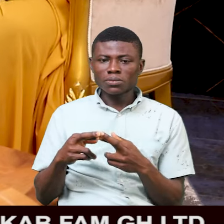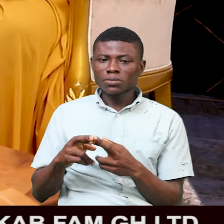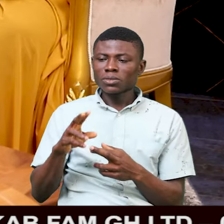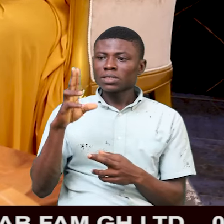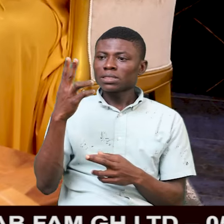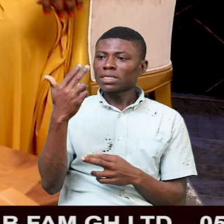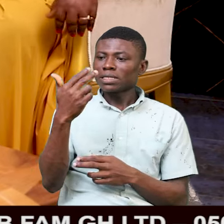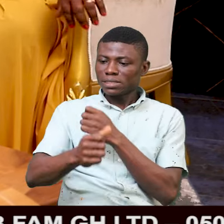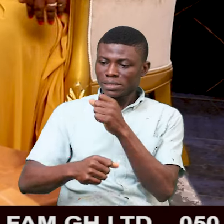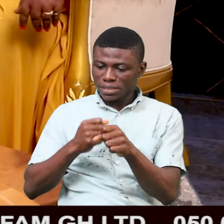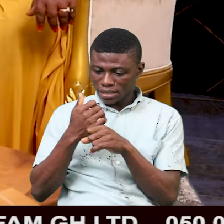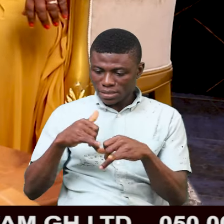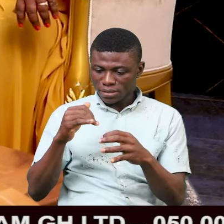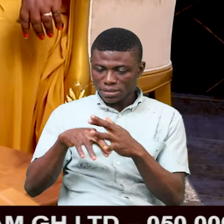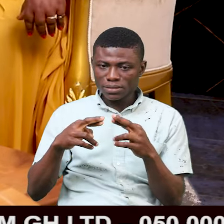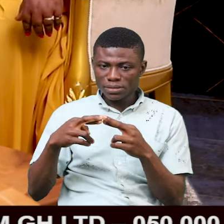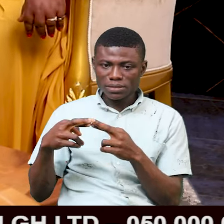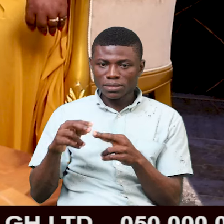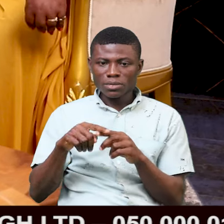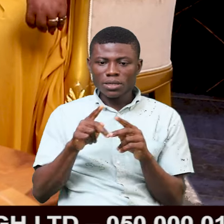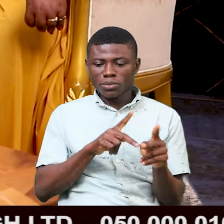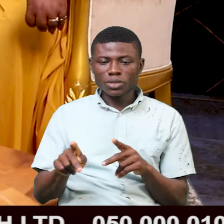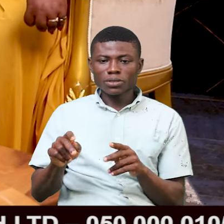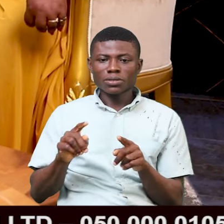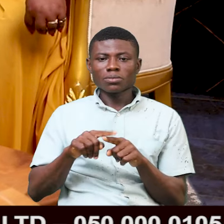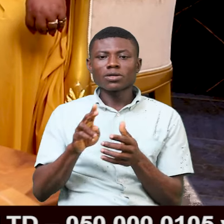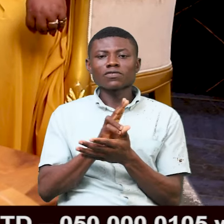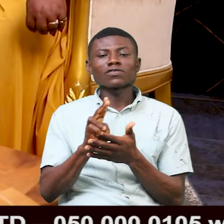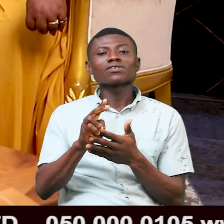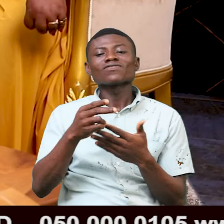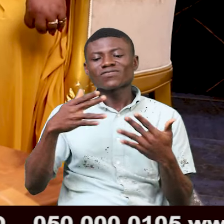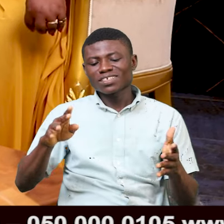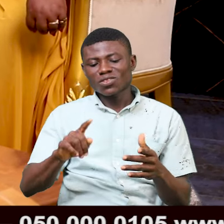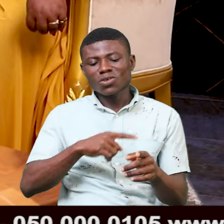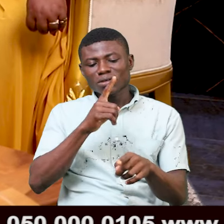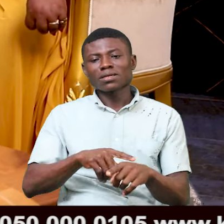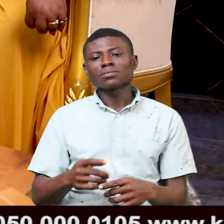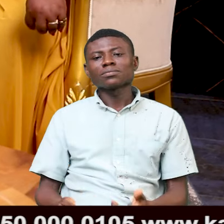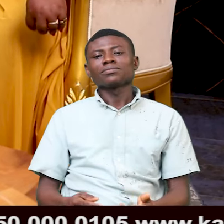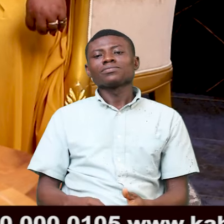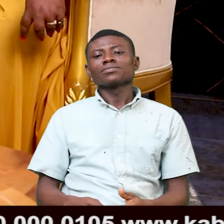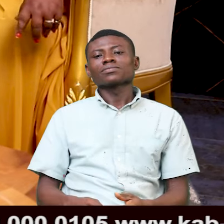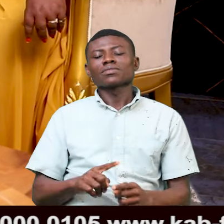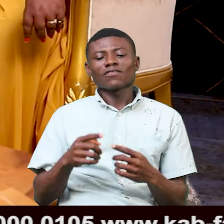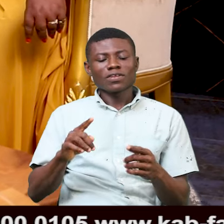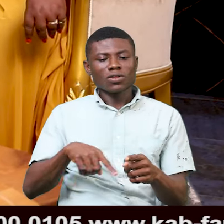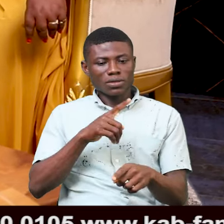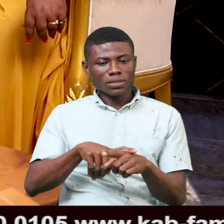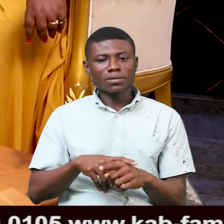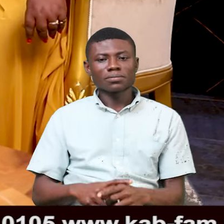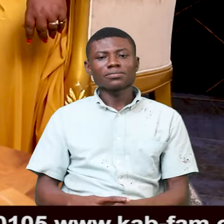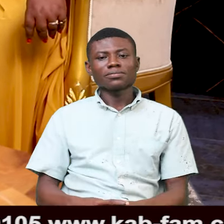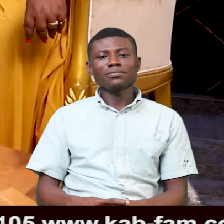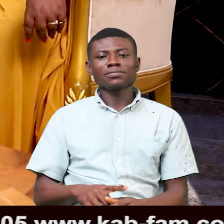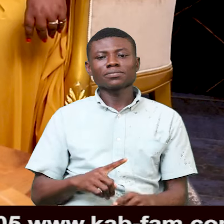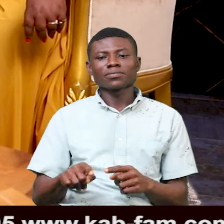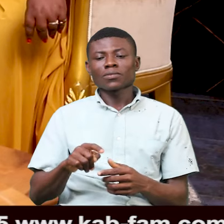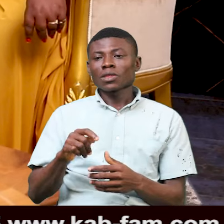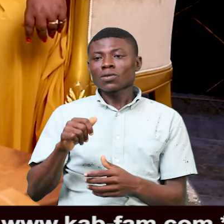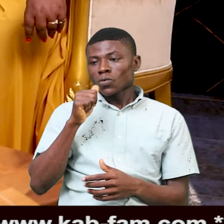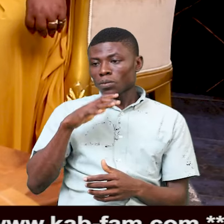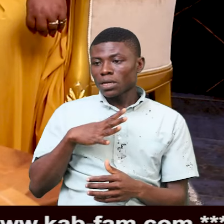move for over 13 years. Still preparation, they say university could rank on you. We did that. Thank you. Kwewe PhD. Nti